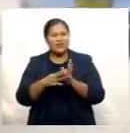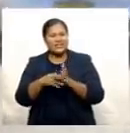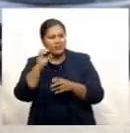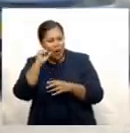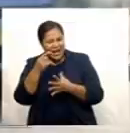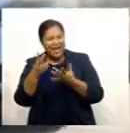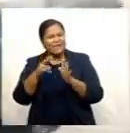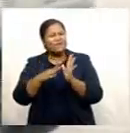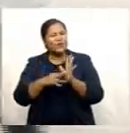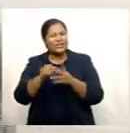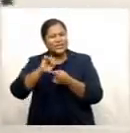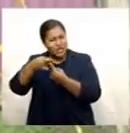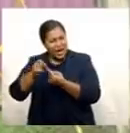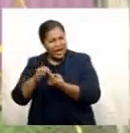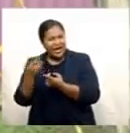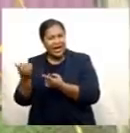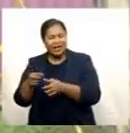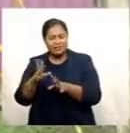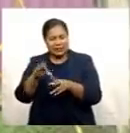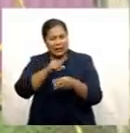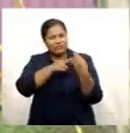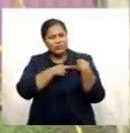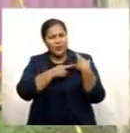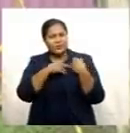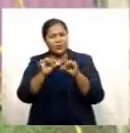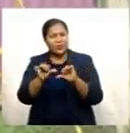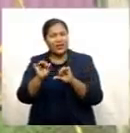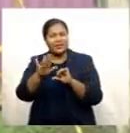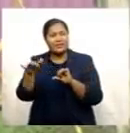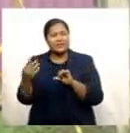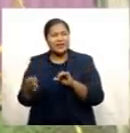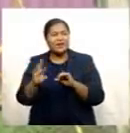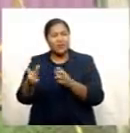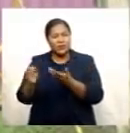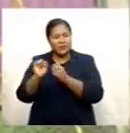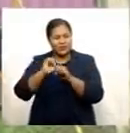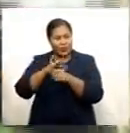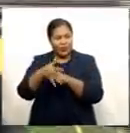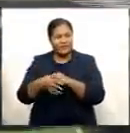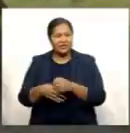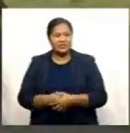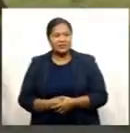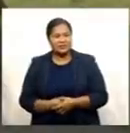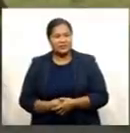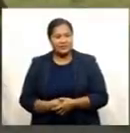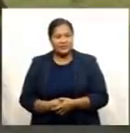are taking on the responsibility to protect themselves from COVID-19.